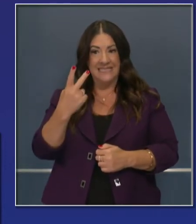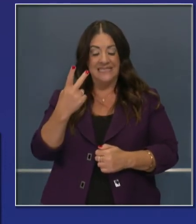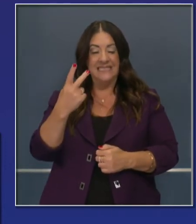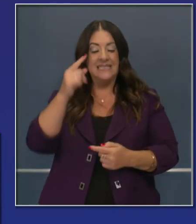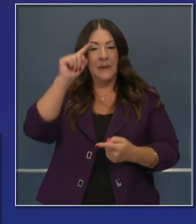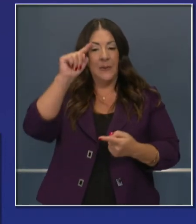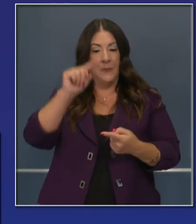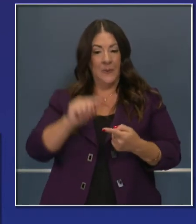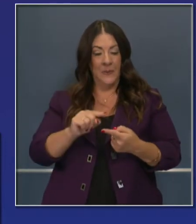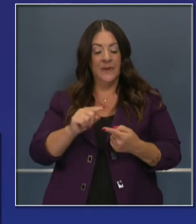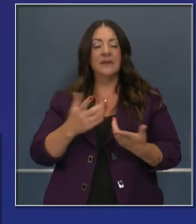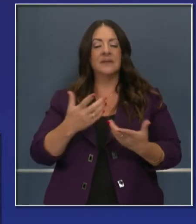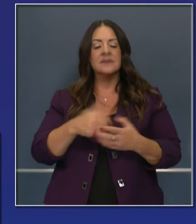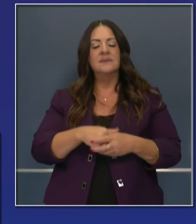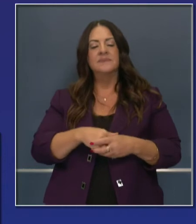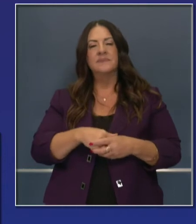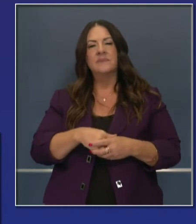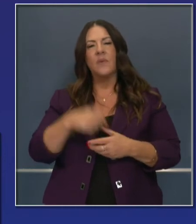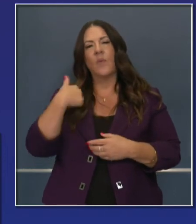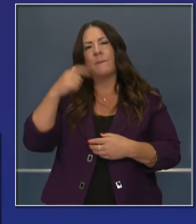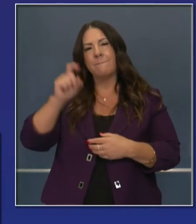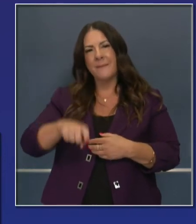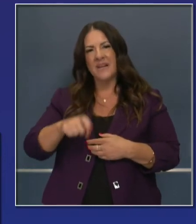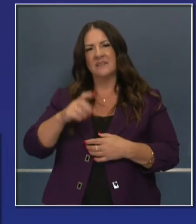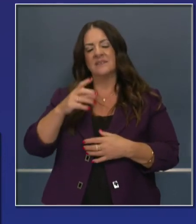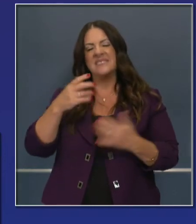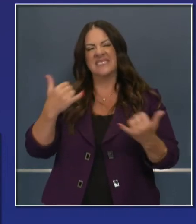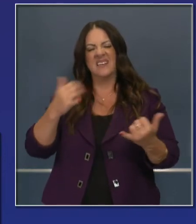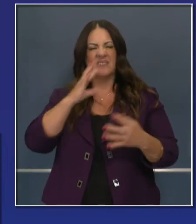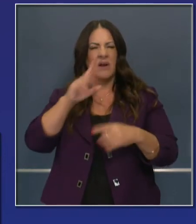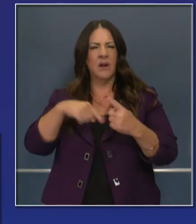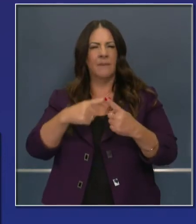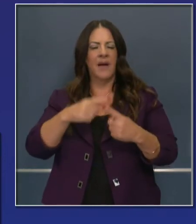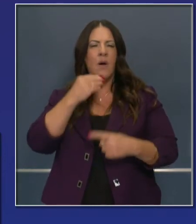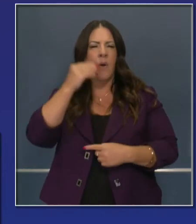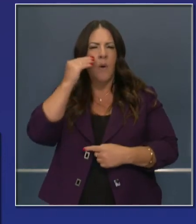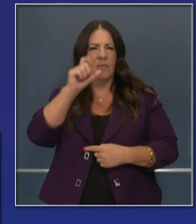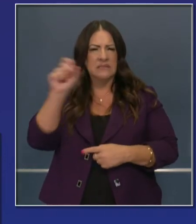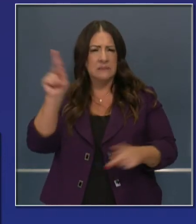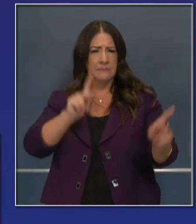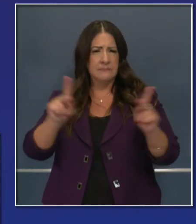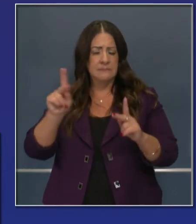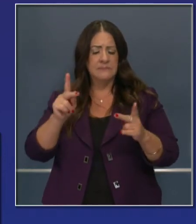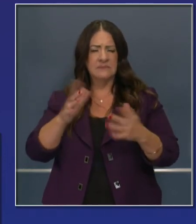of rate of growth, we have to address this issue of homelessness. And I continue